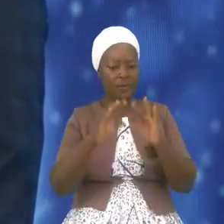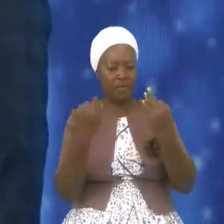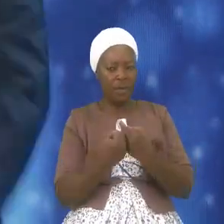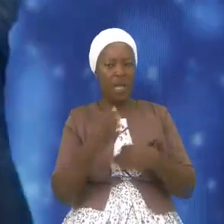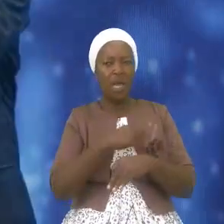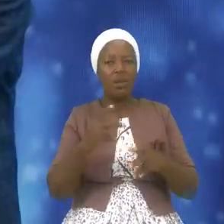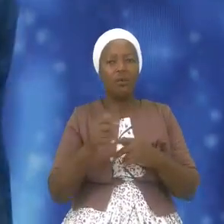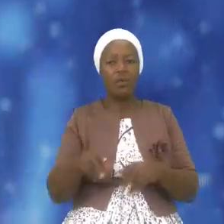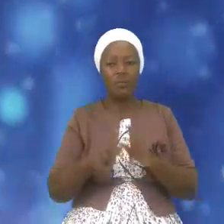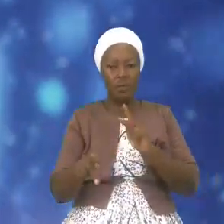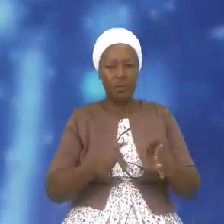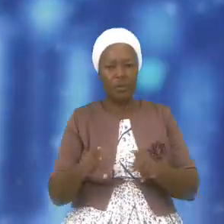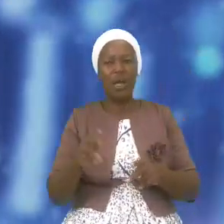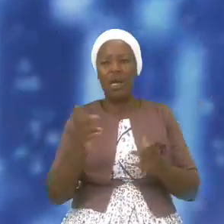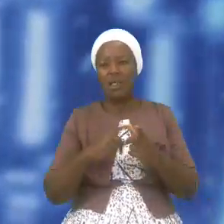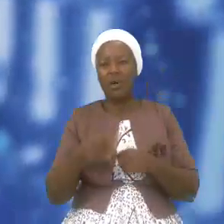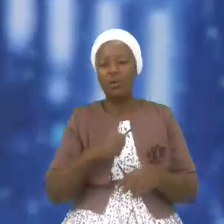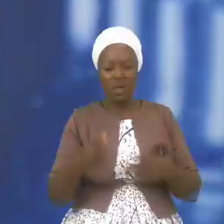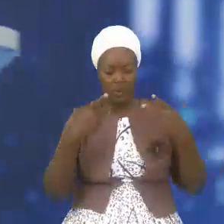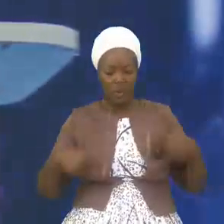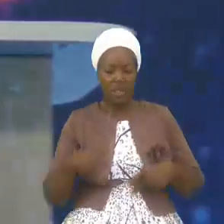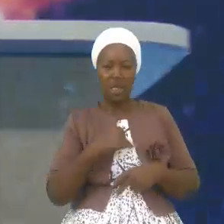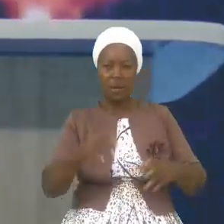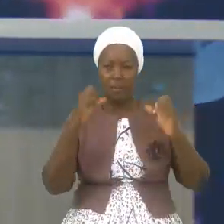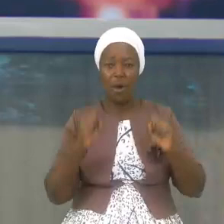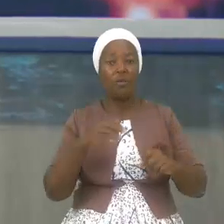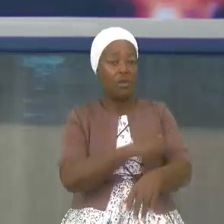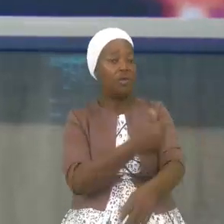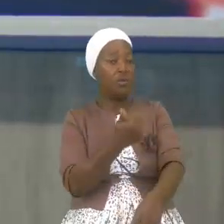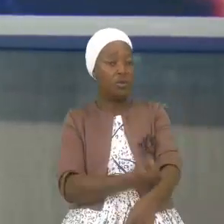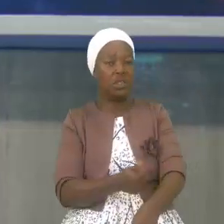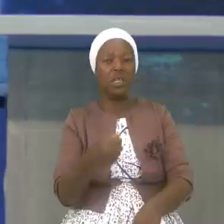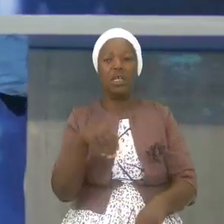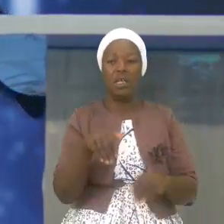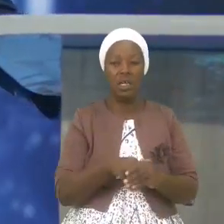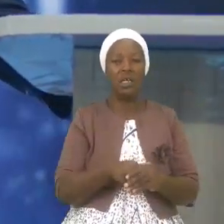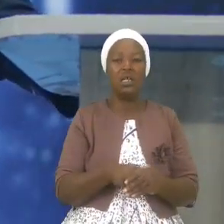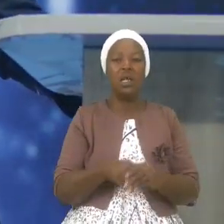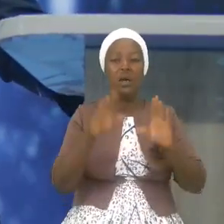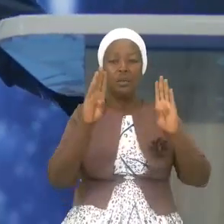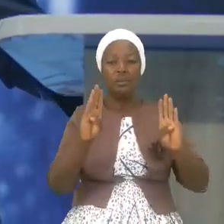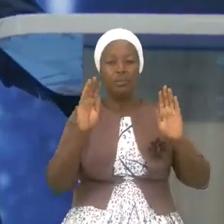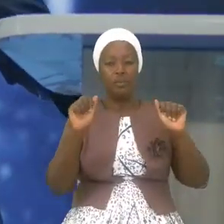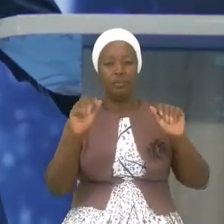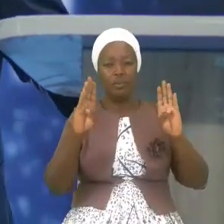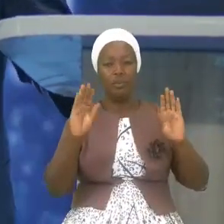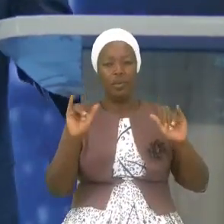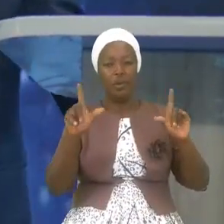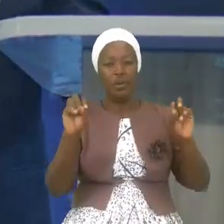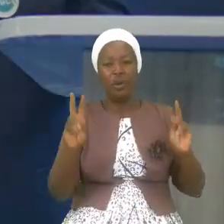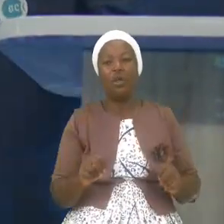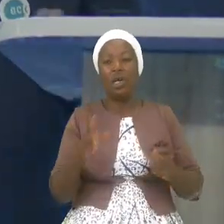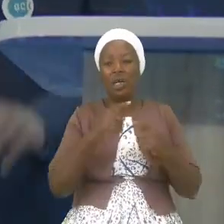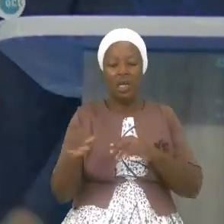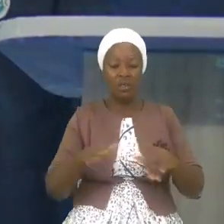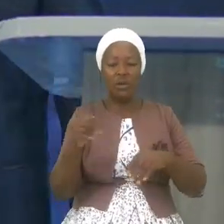in Babylon, the action of God that responds to the life of a man, a woman here on